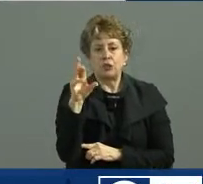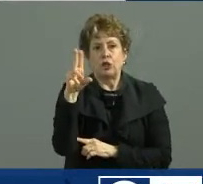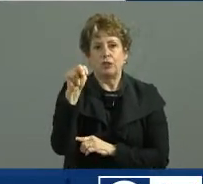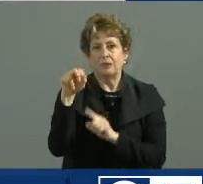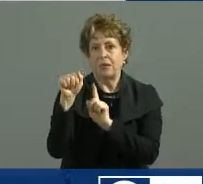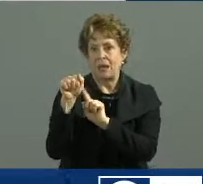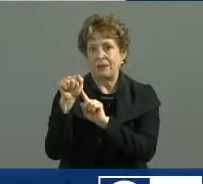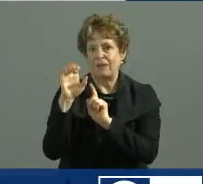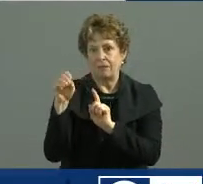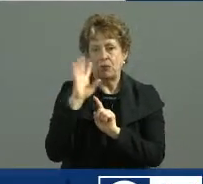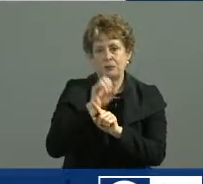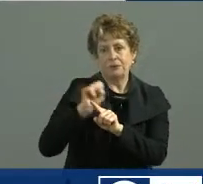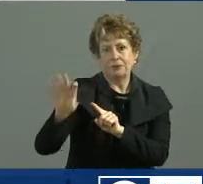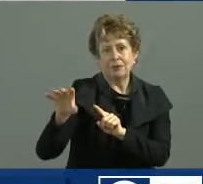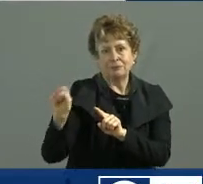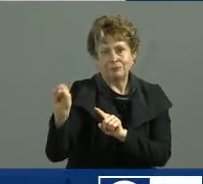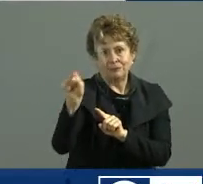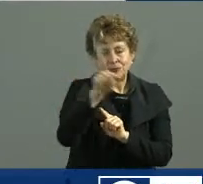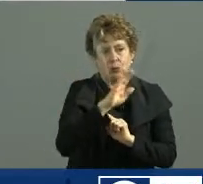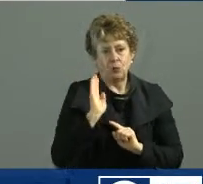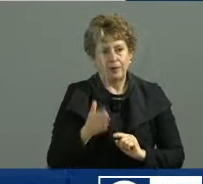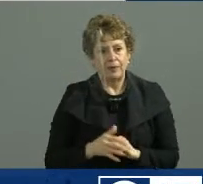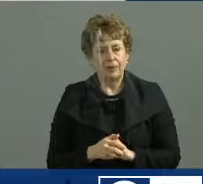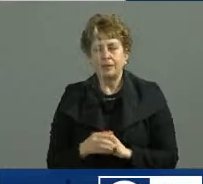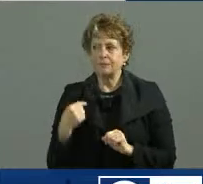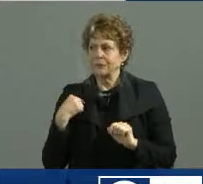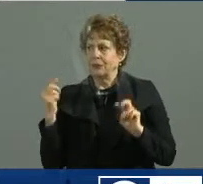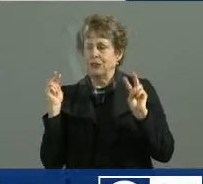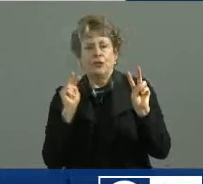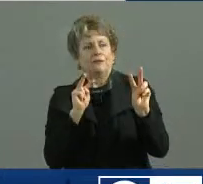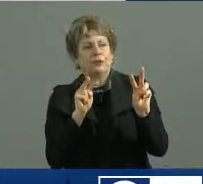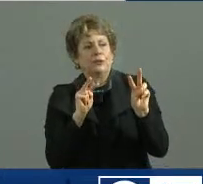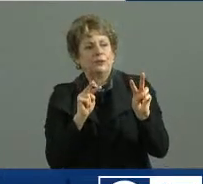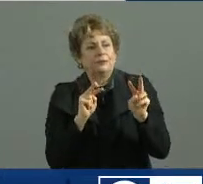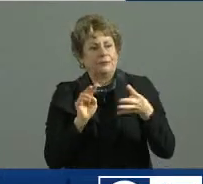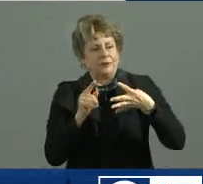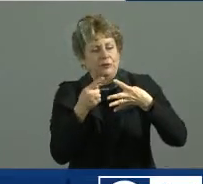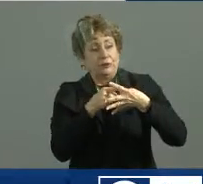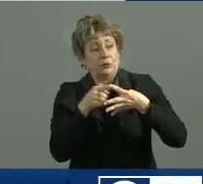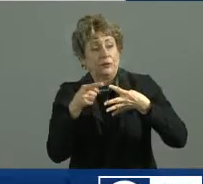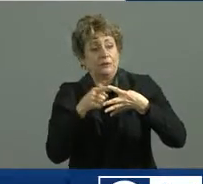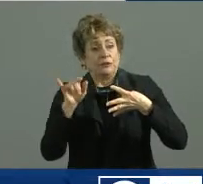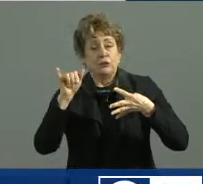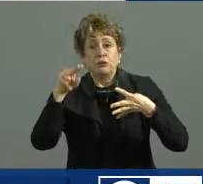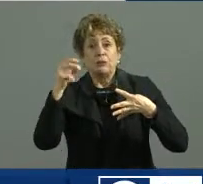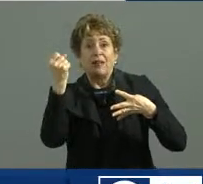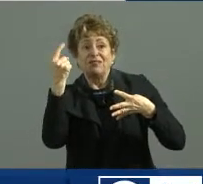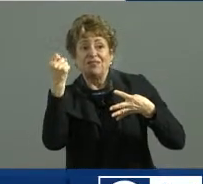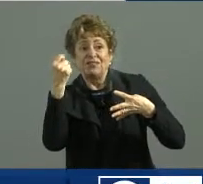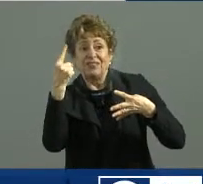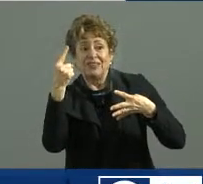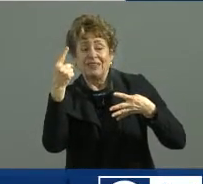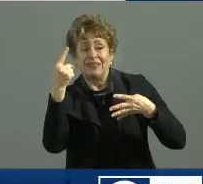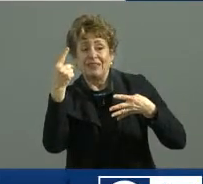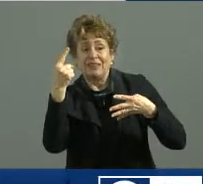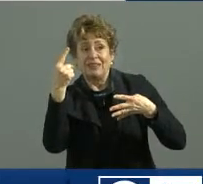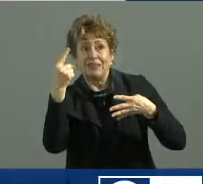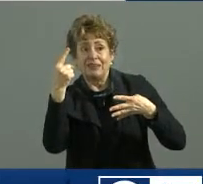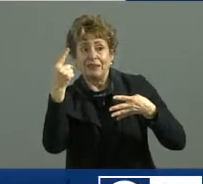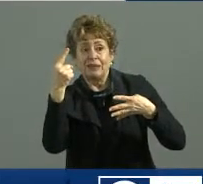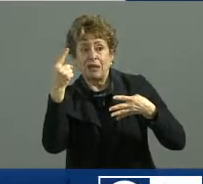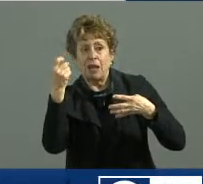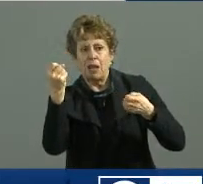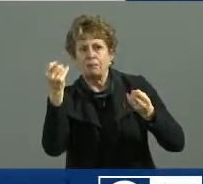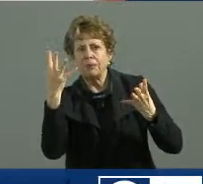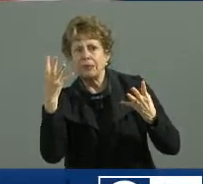Looking ahead, we got the allocation for the week of January 11th. So here you can see the number of doses allocated to each